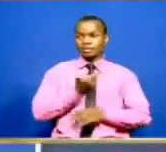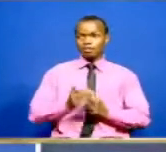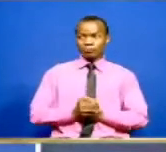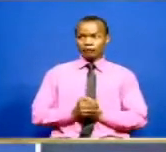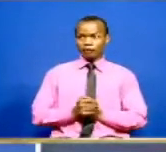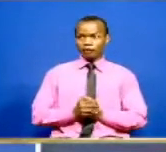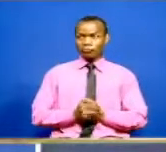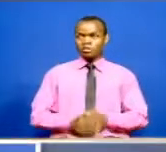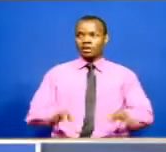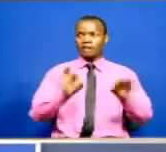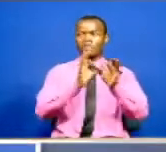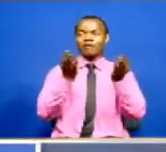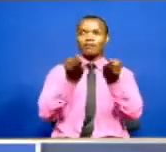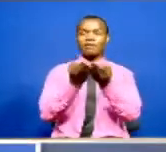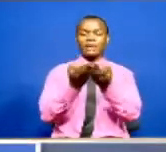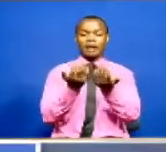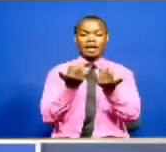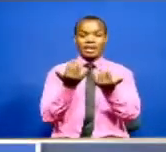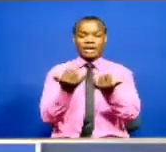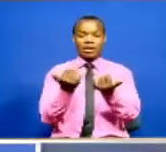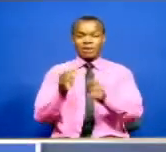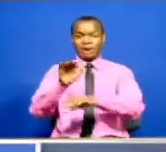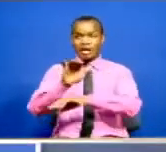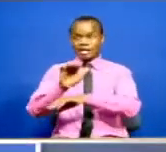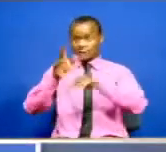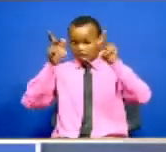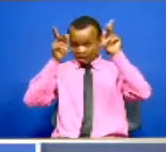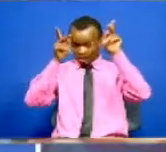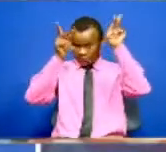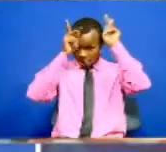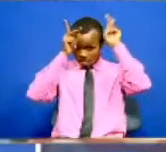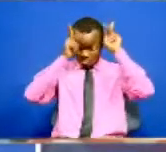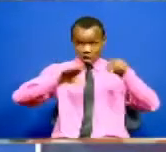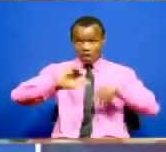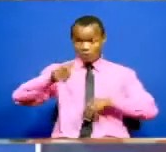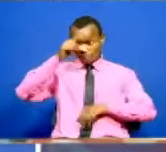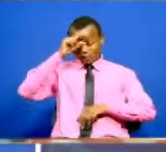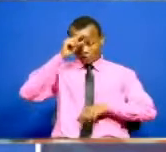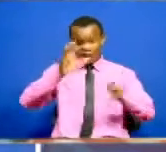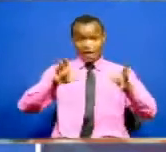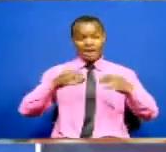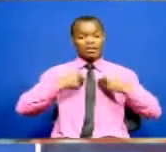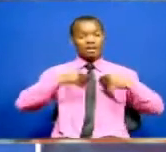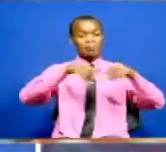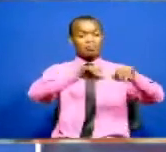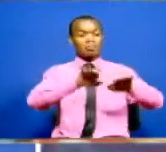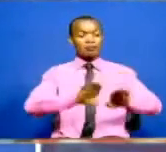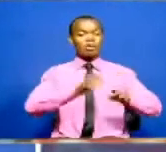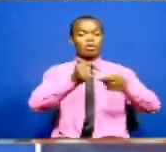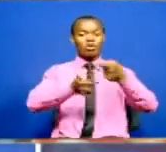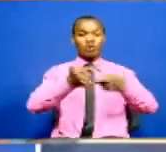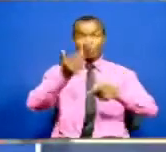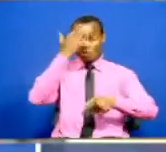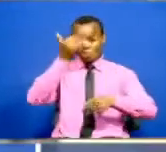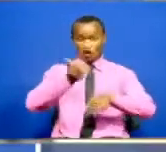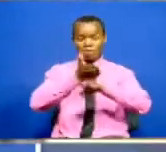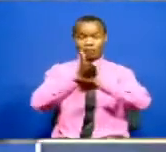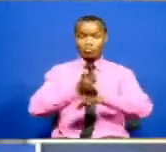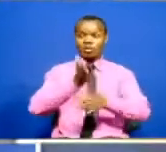The family is now pleading with the Kakamega County government to allow the burial to proceed as planned, since further delays only